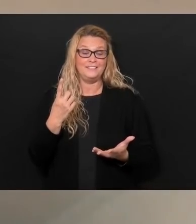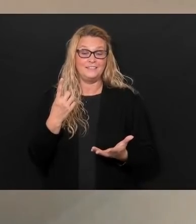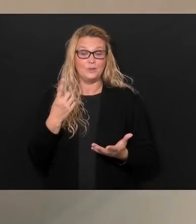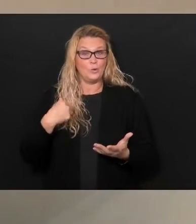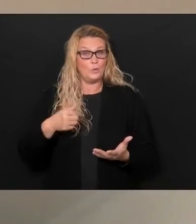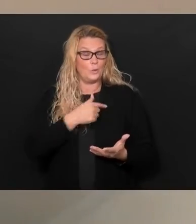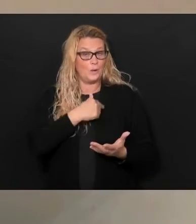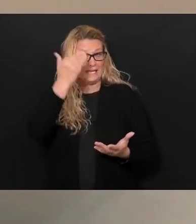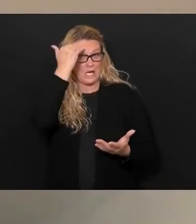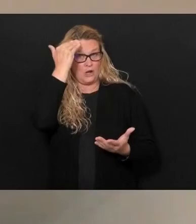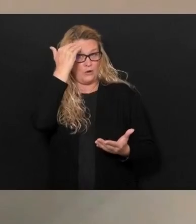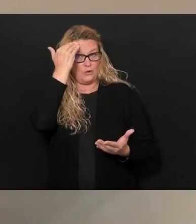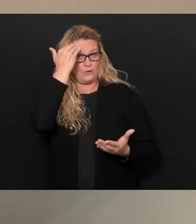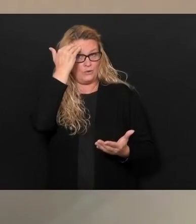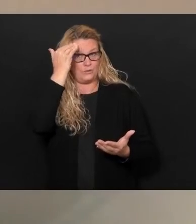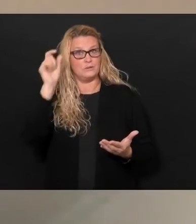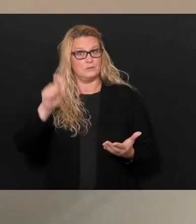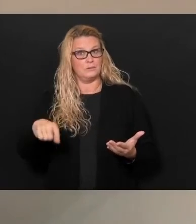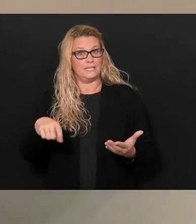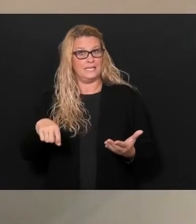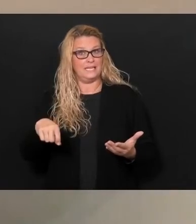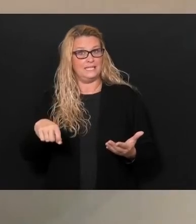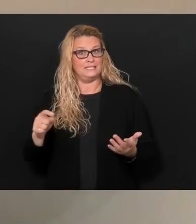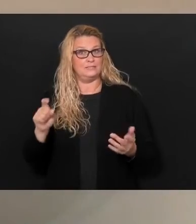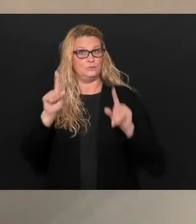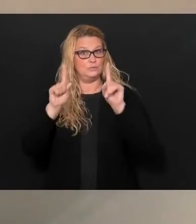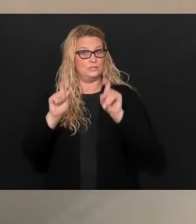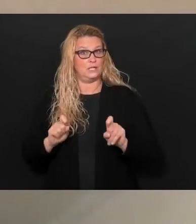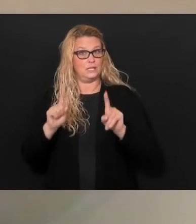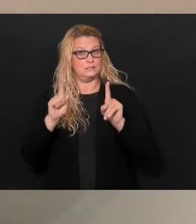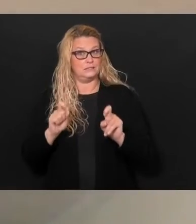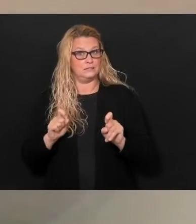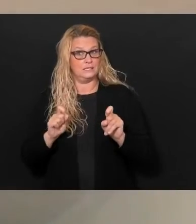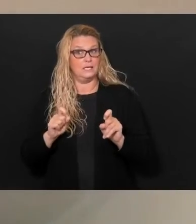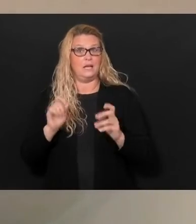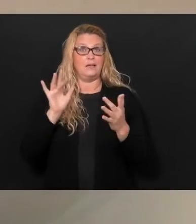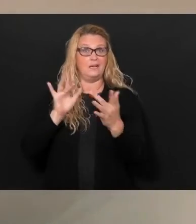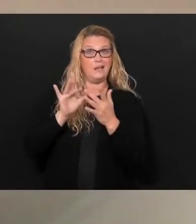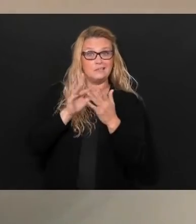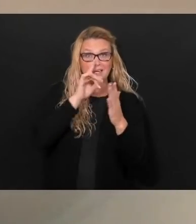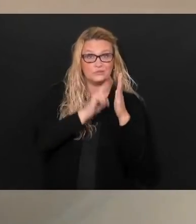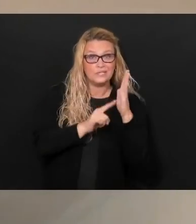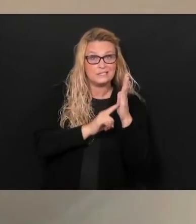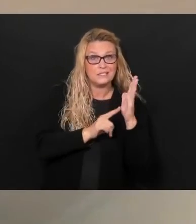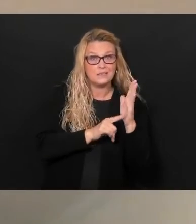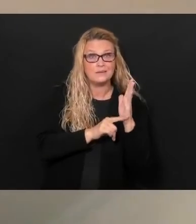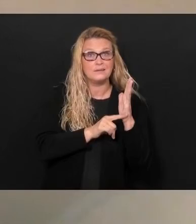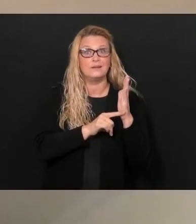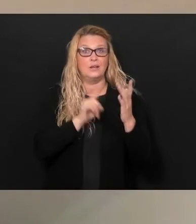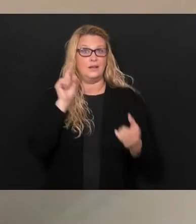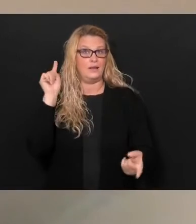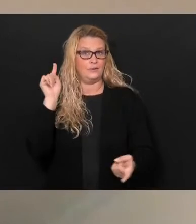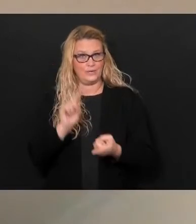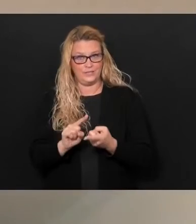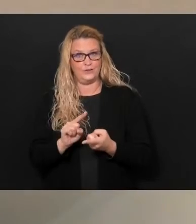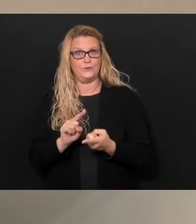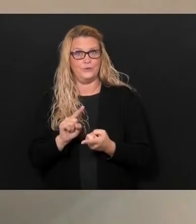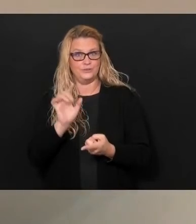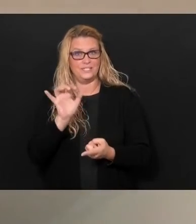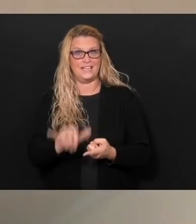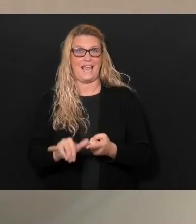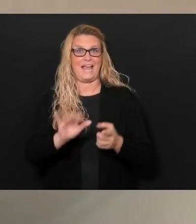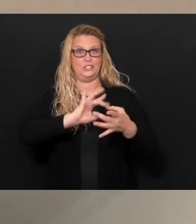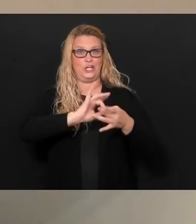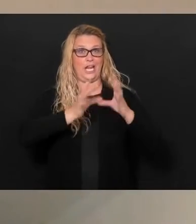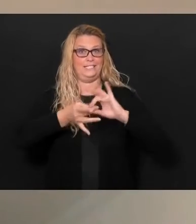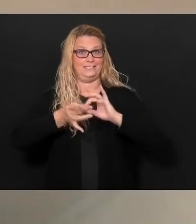do know that we need to not only test and do the contact tracing, but we also need to reduce that chain that